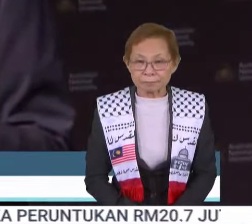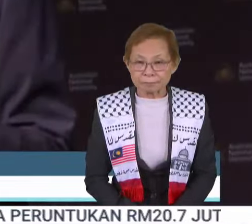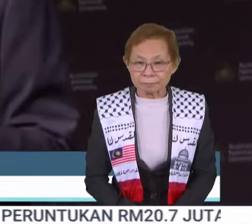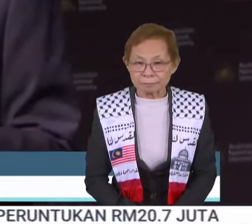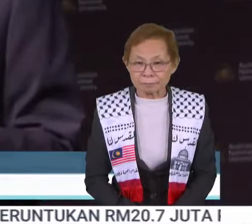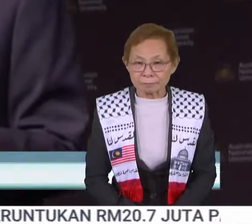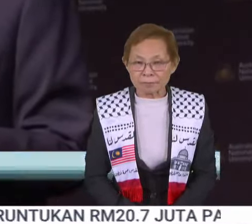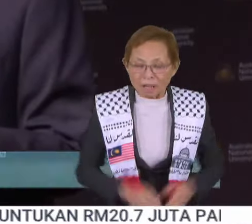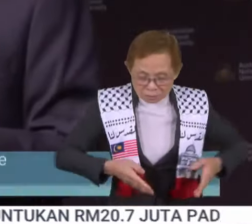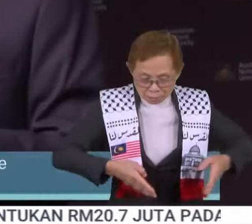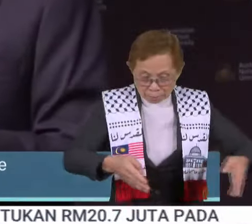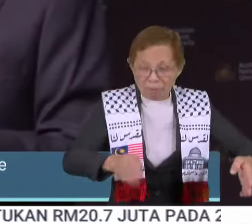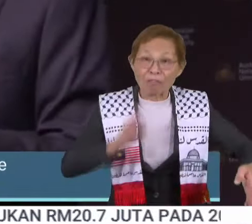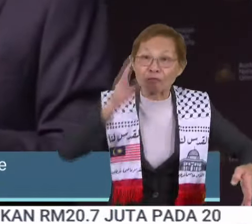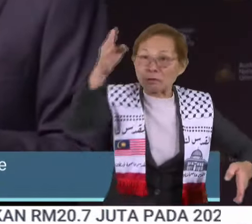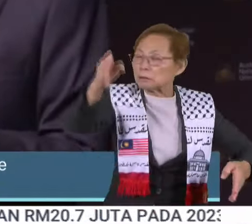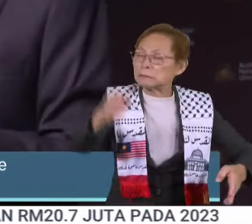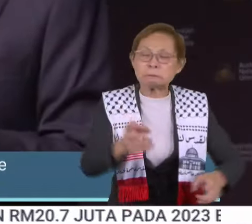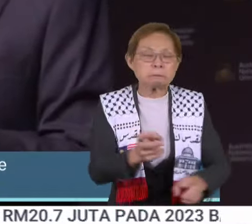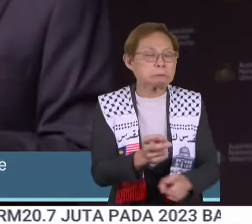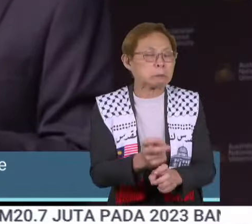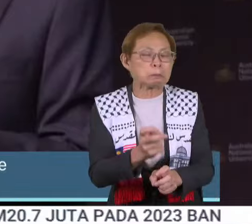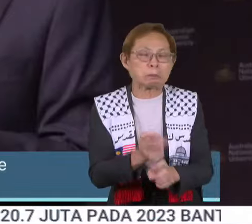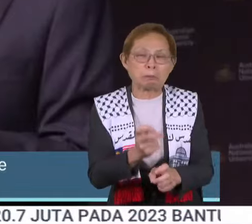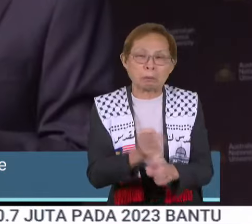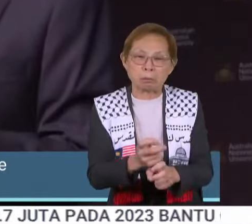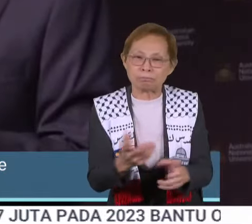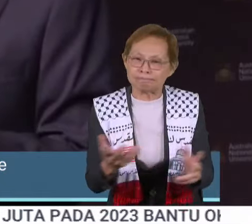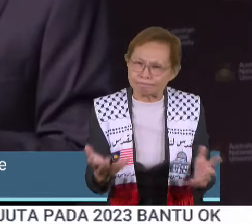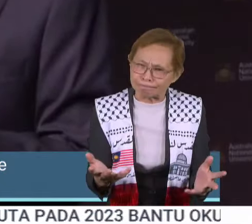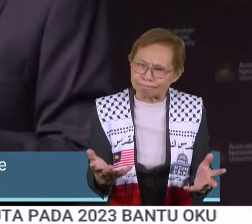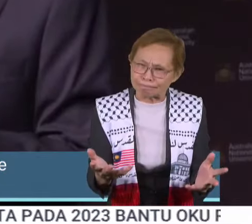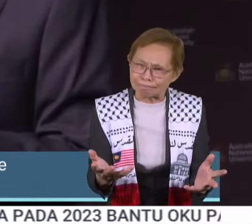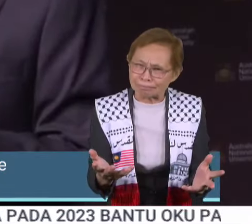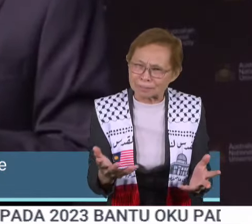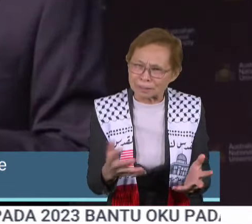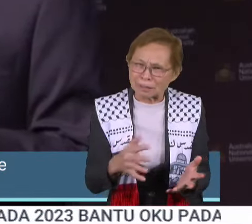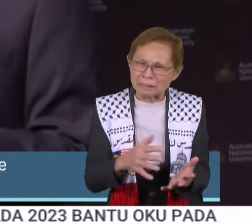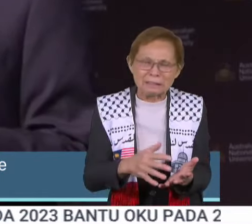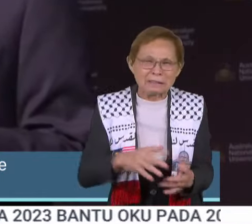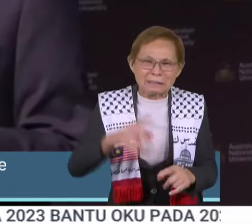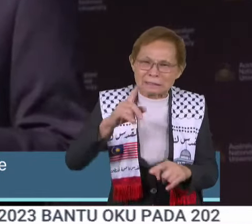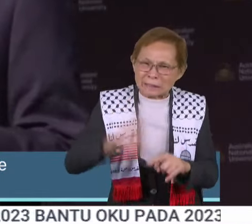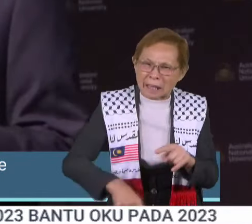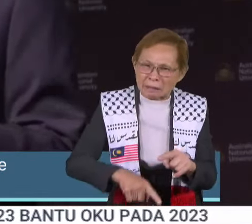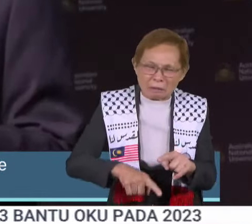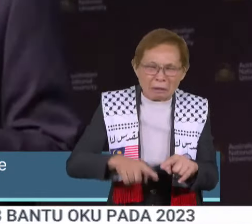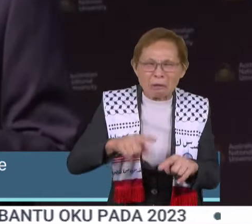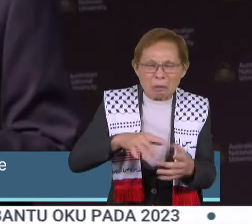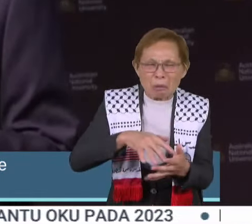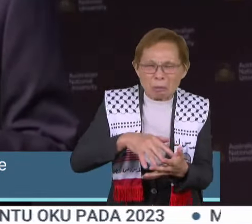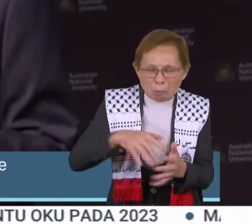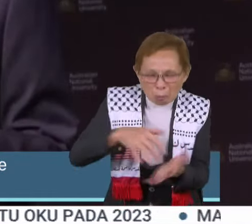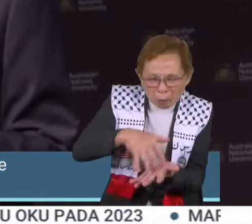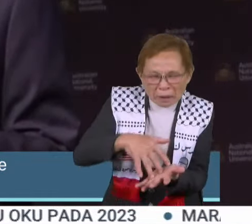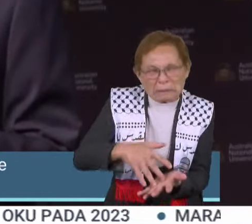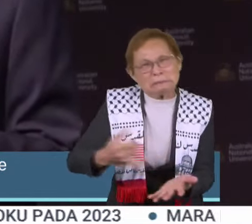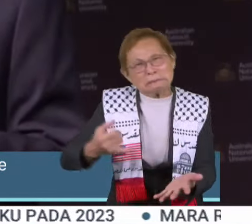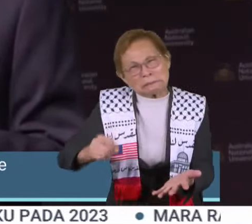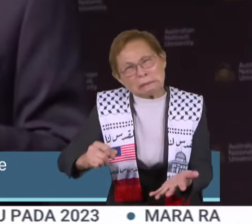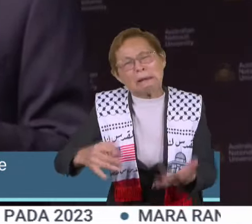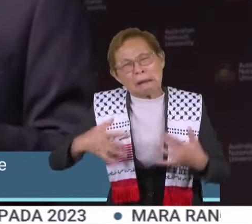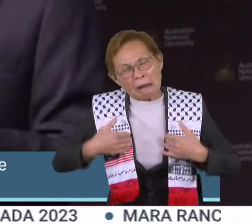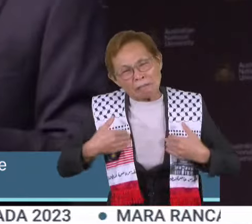The path ahead will not be easy. A degree of inertia has unfortunately set in. There's